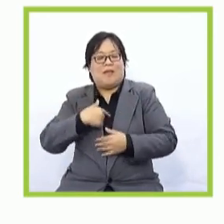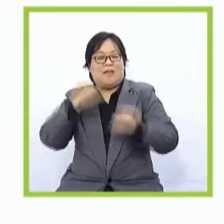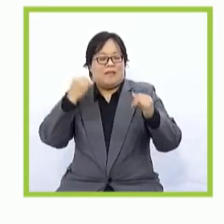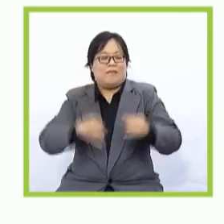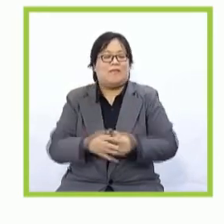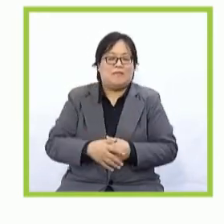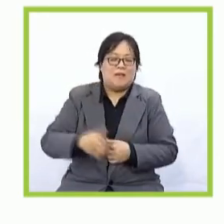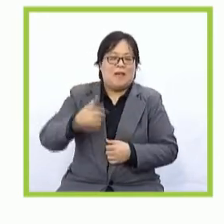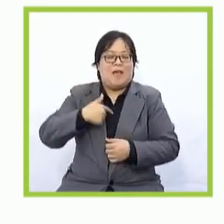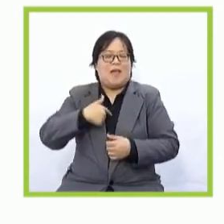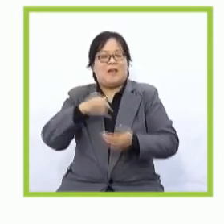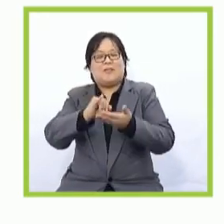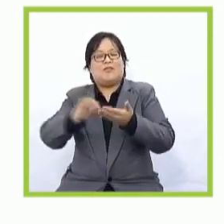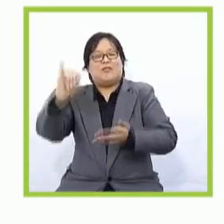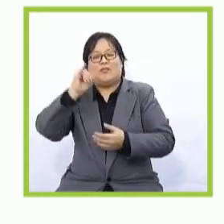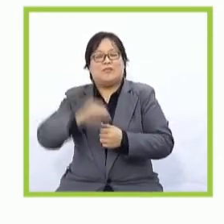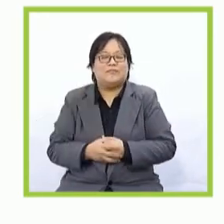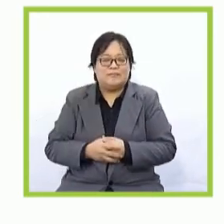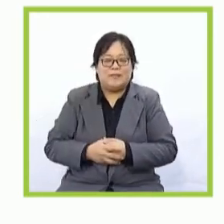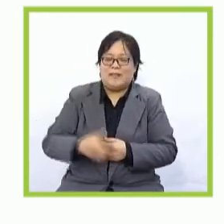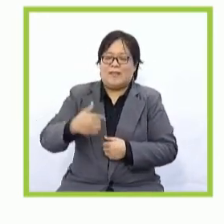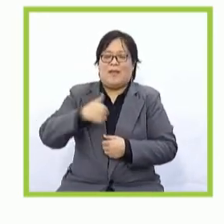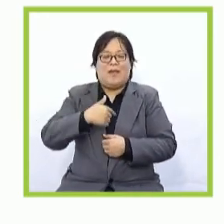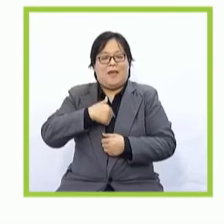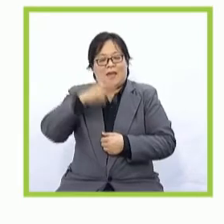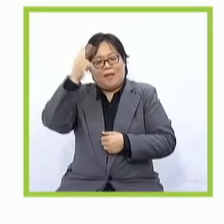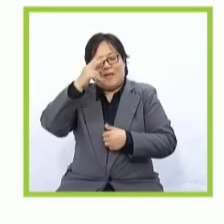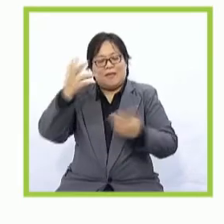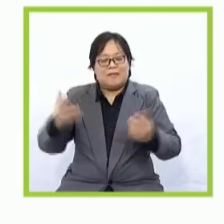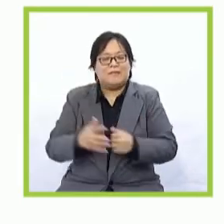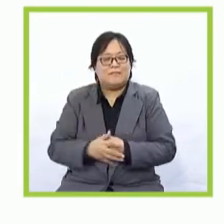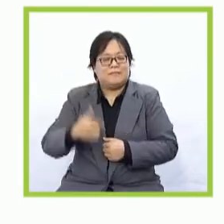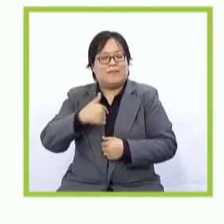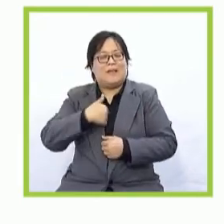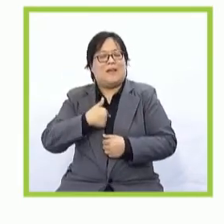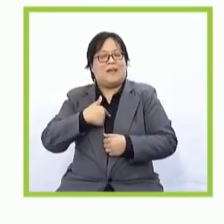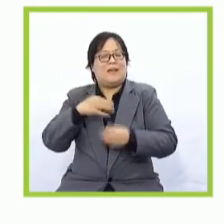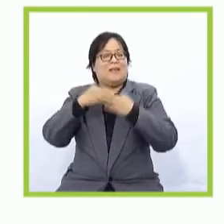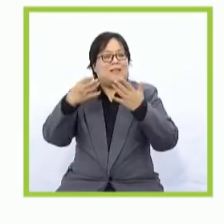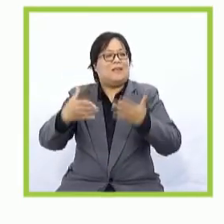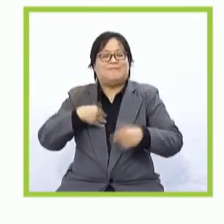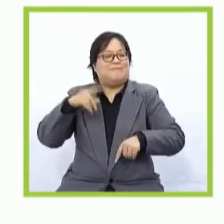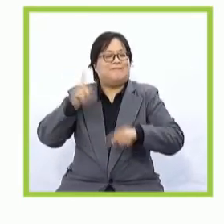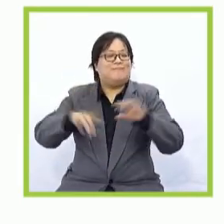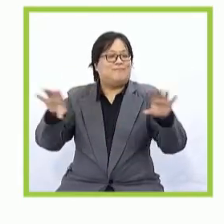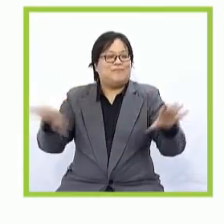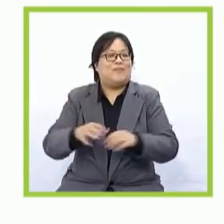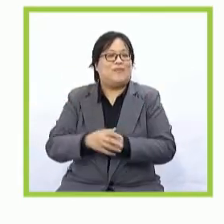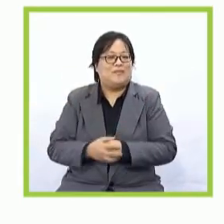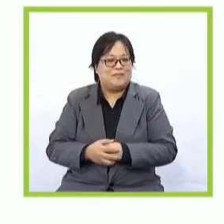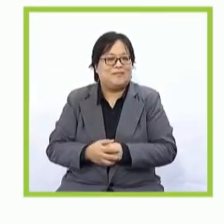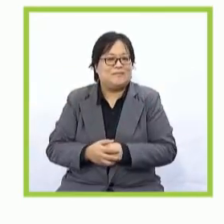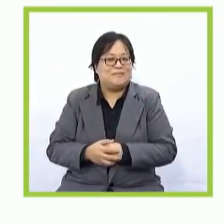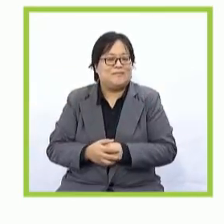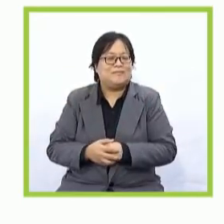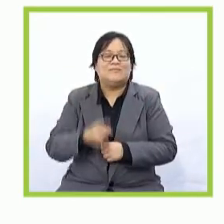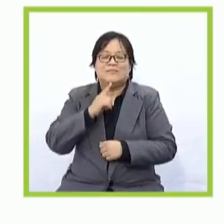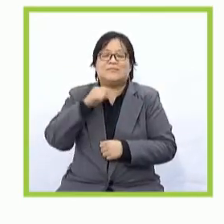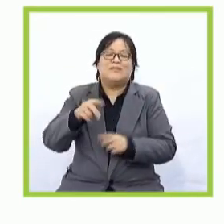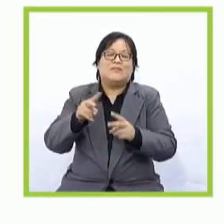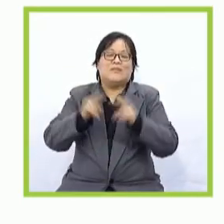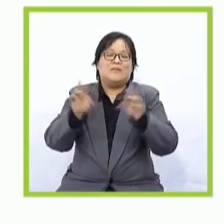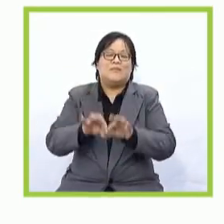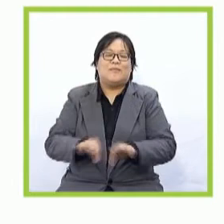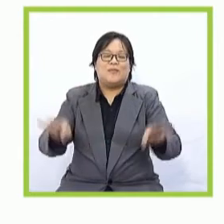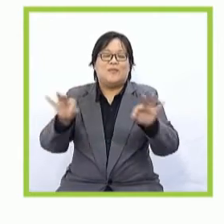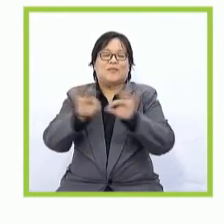an institution, I as the government alone, I as a leader can't solve it. And for me, it's very important that there is,